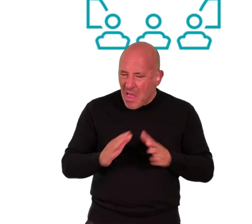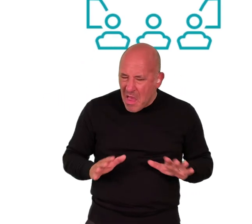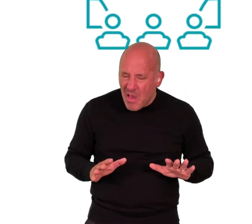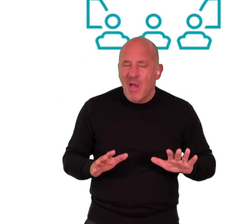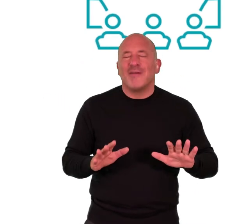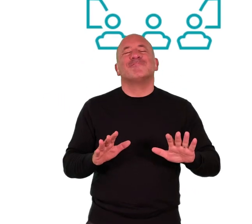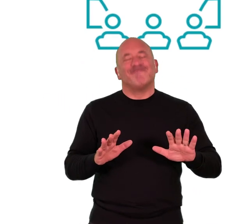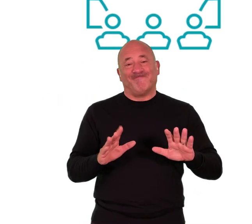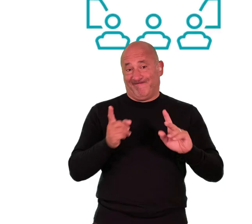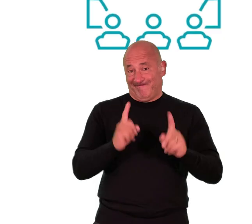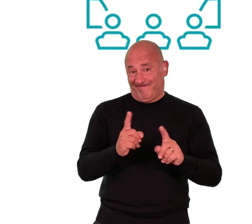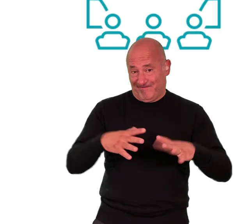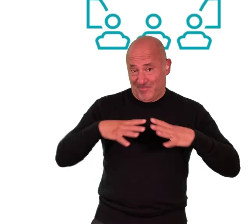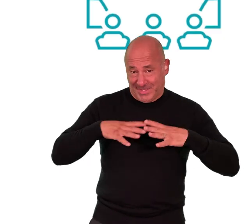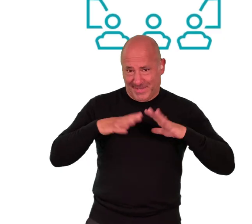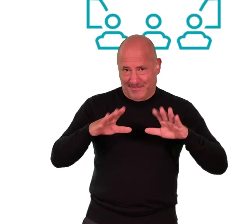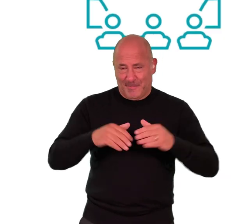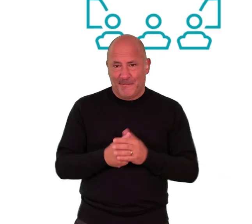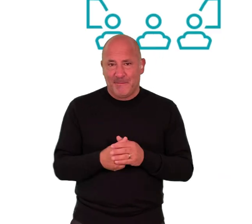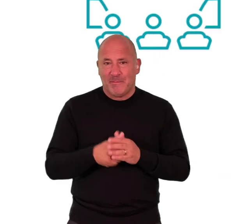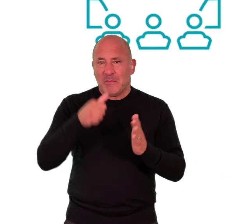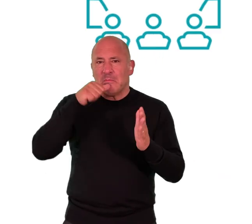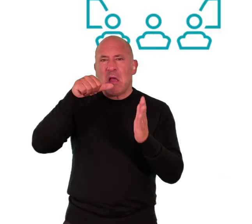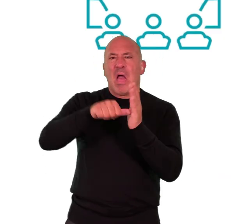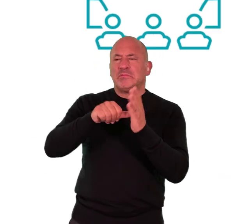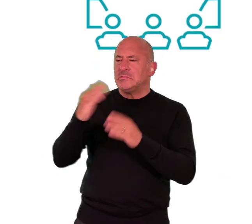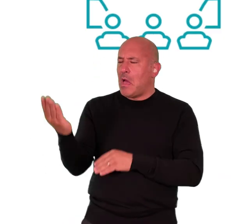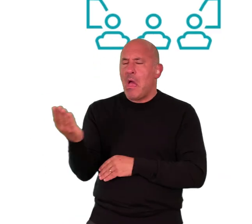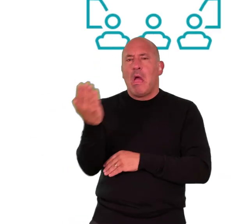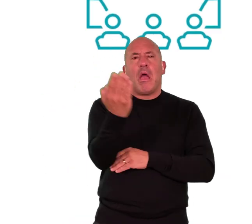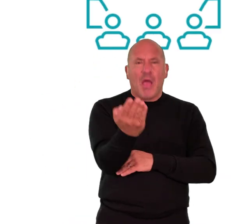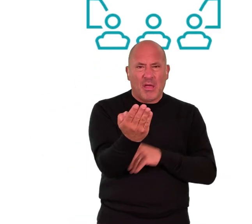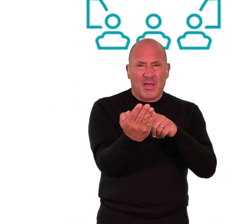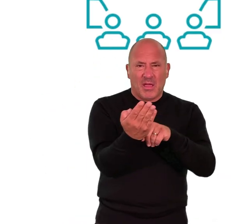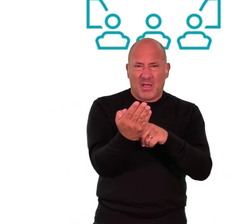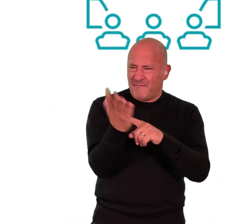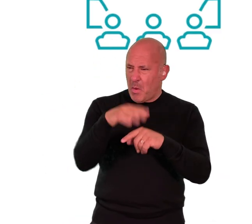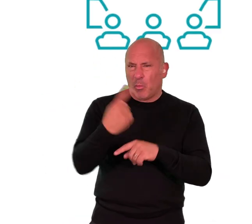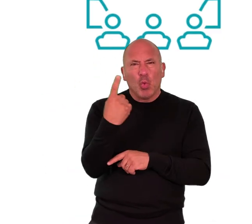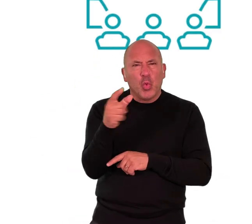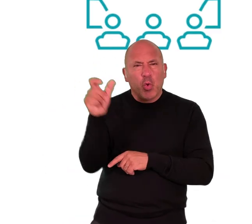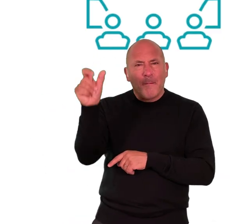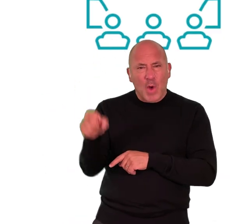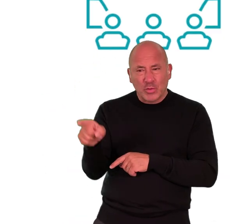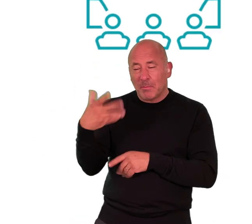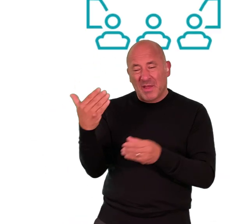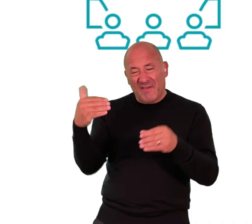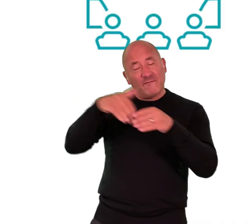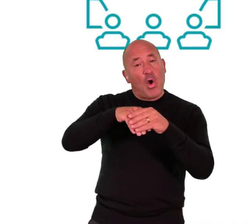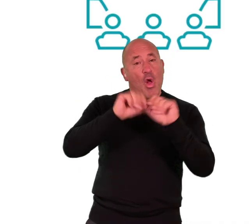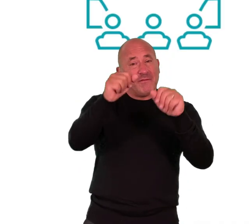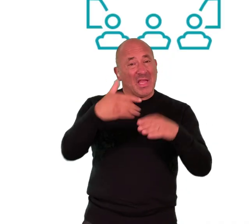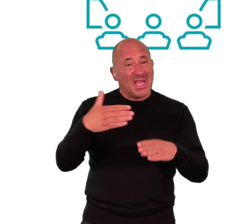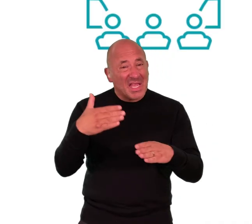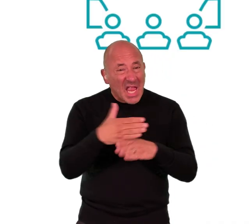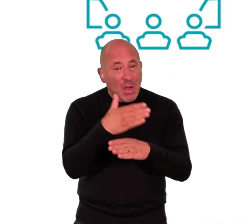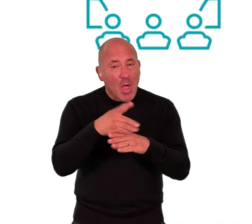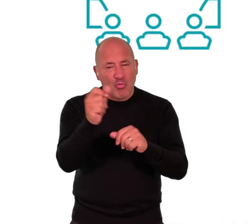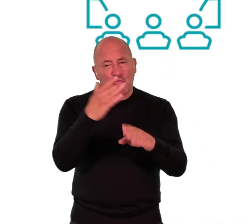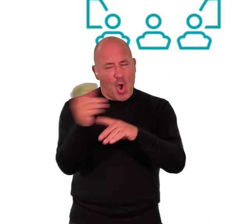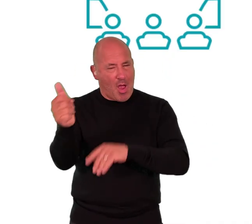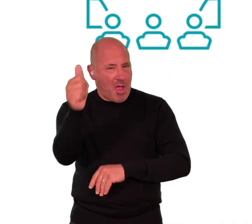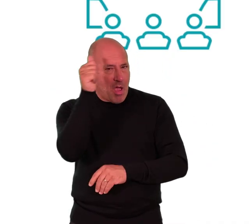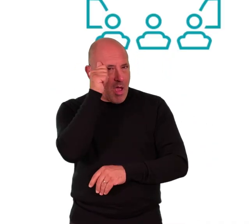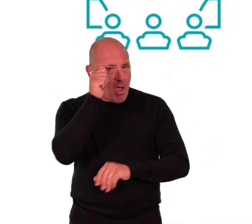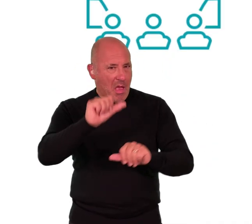clearly. So here are some tips. Make sure the letter comes from someone who's been involved in your career and knows